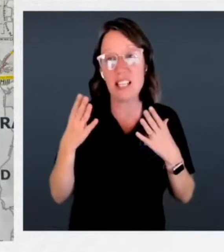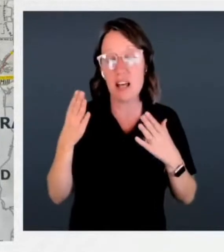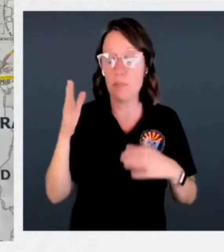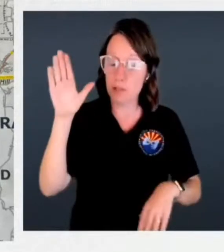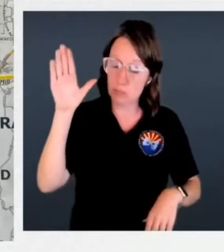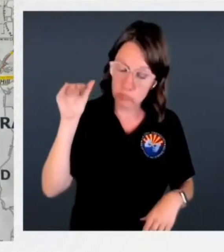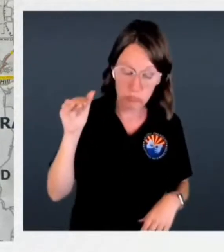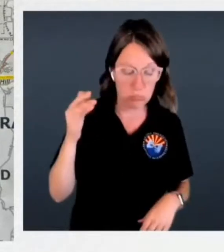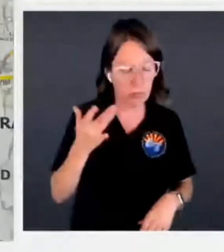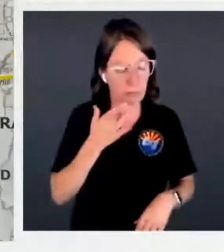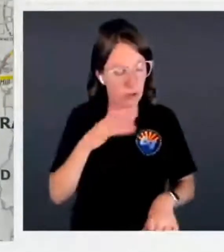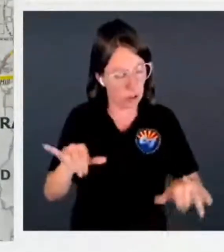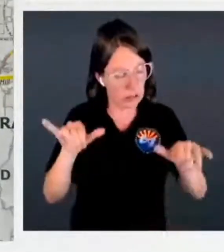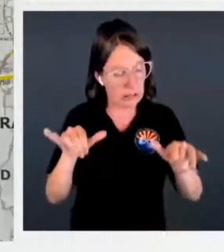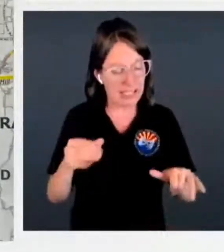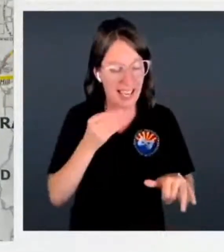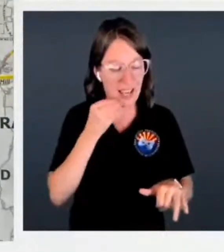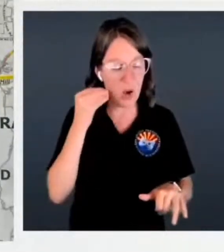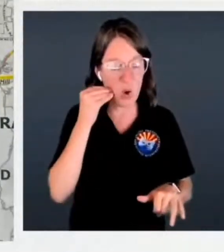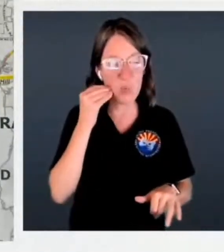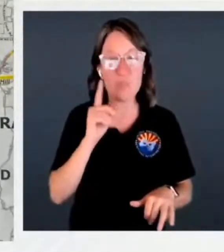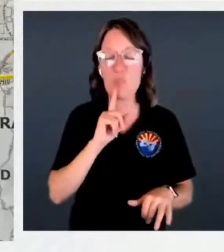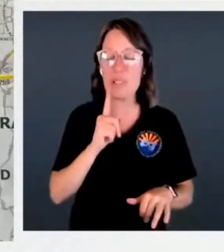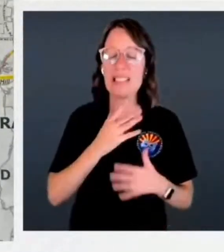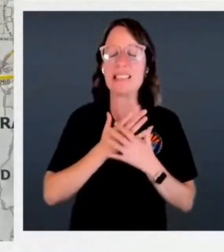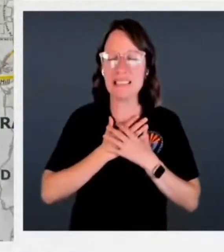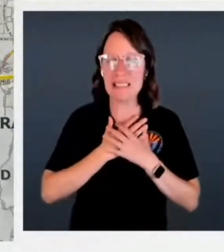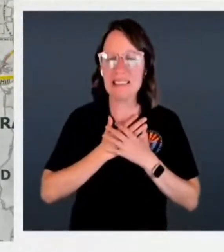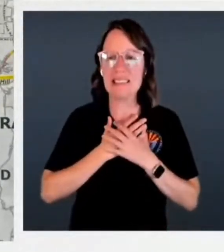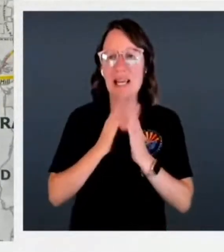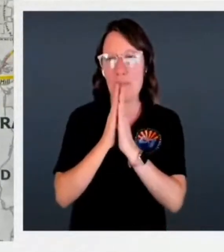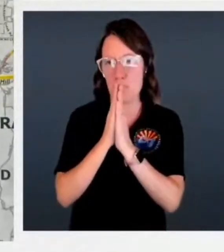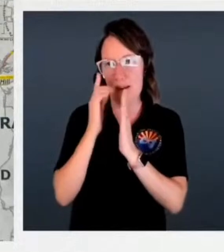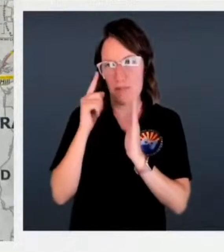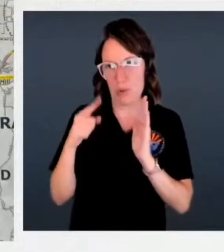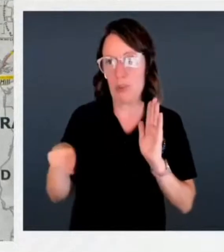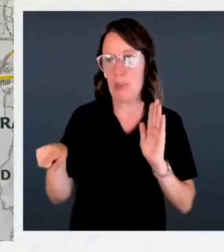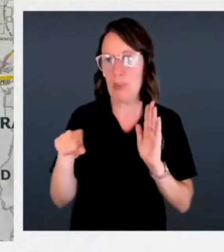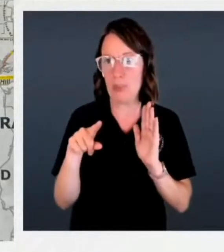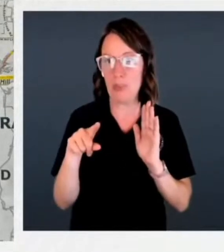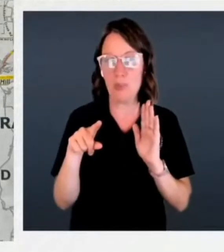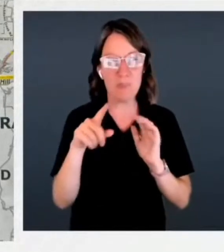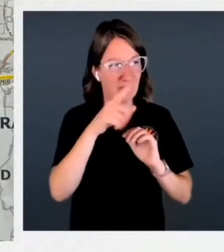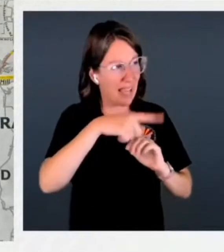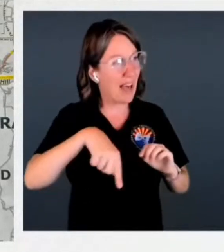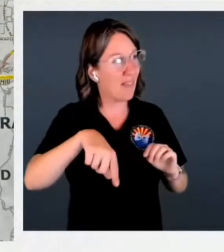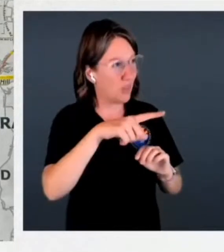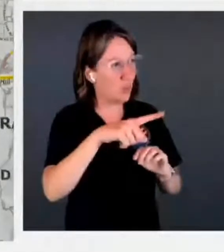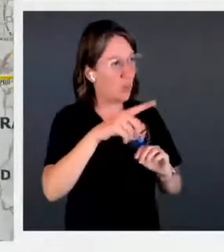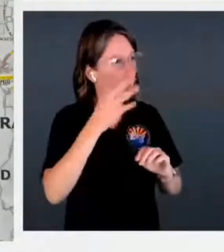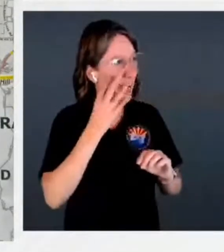that is because besides the firefighters, how many in this room have been in a firefight before?